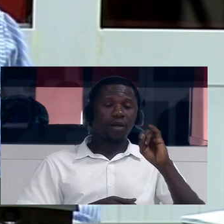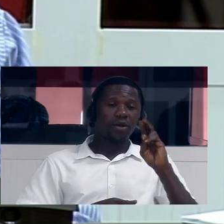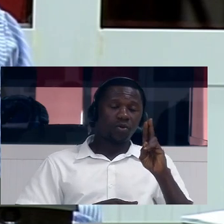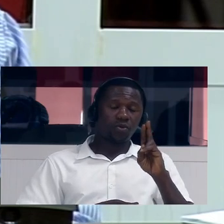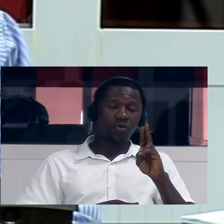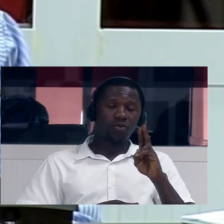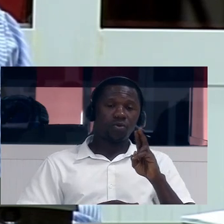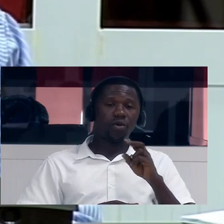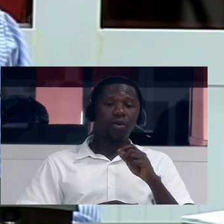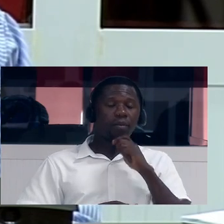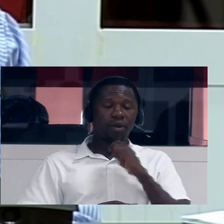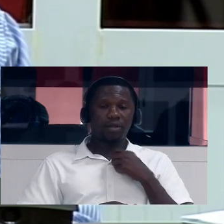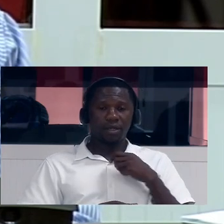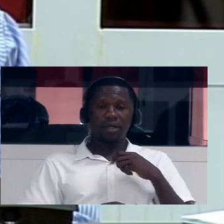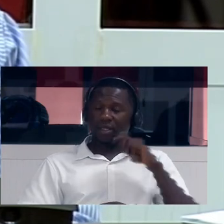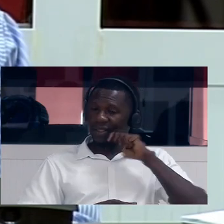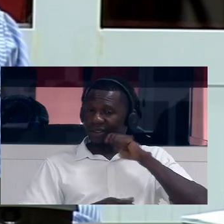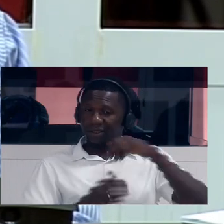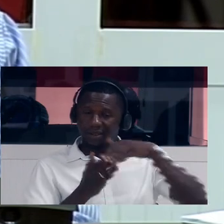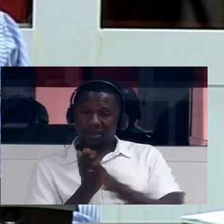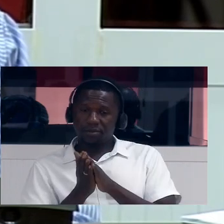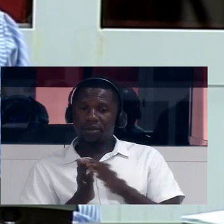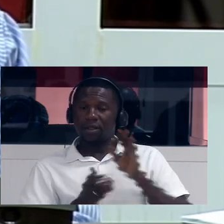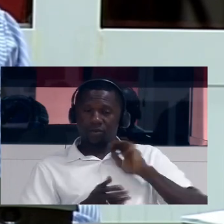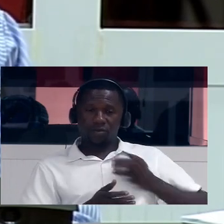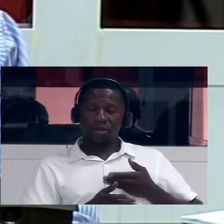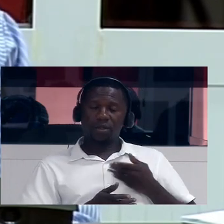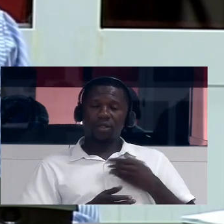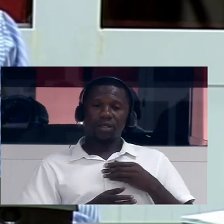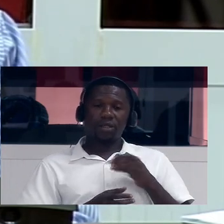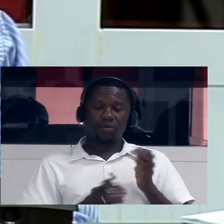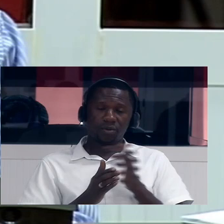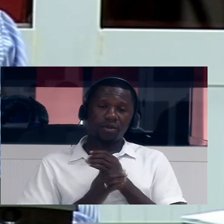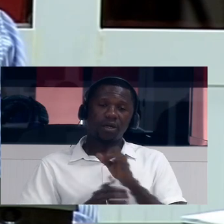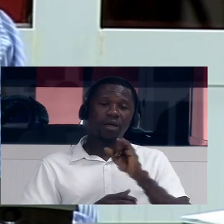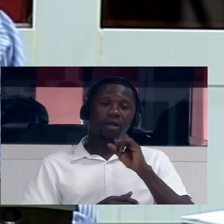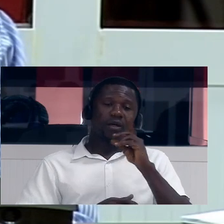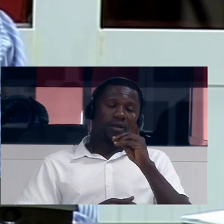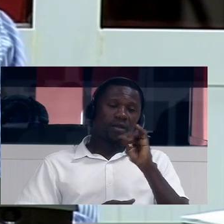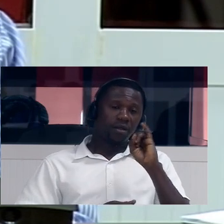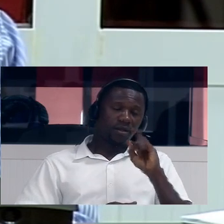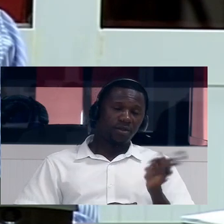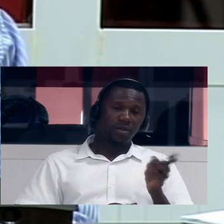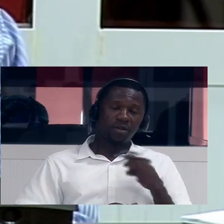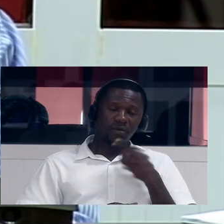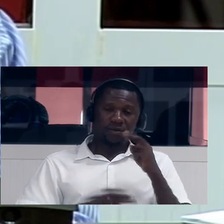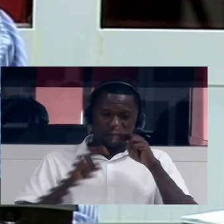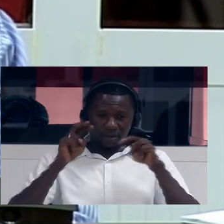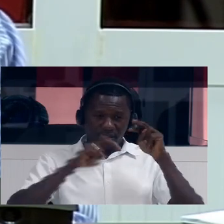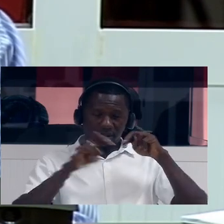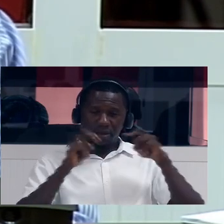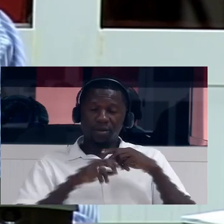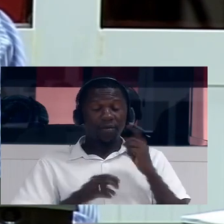Again, I got onto my DIG to get onto the CMC for them to mount up an investigation immediately, which